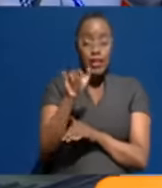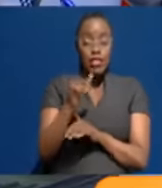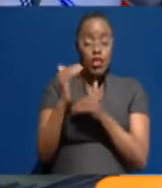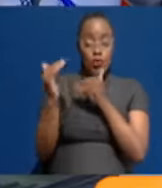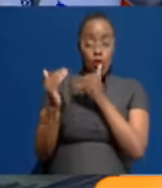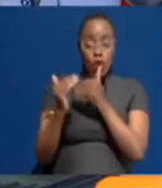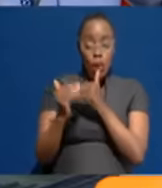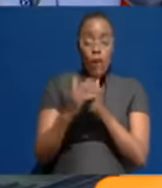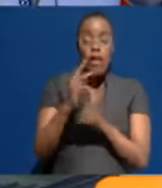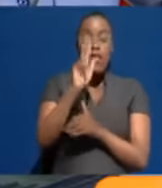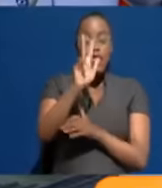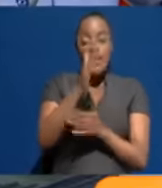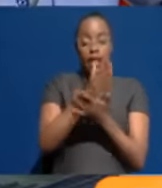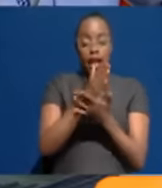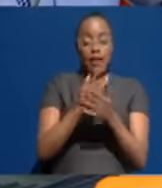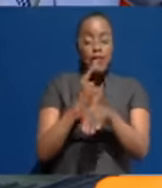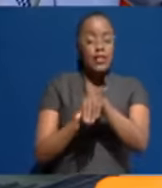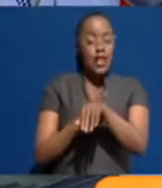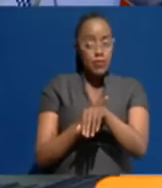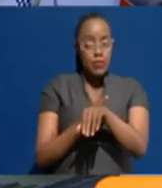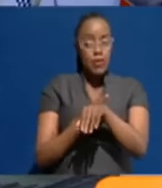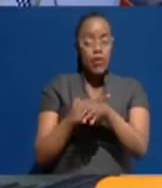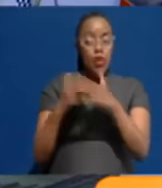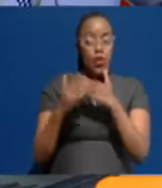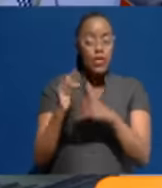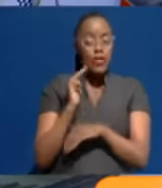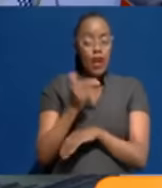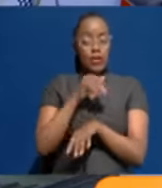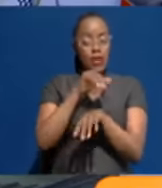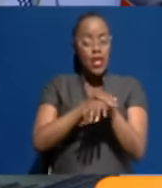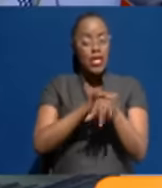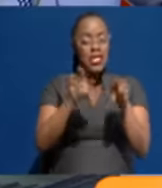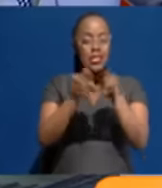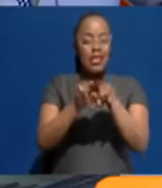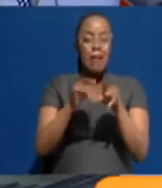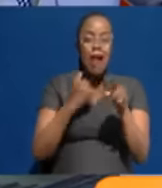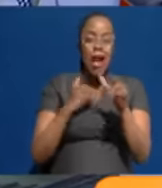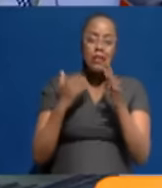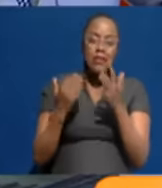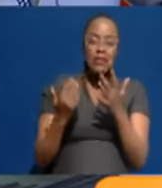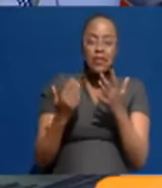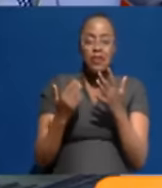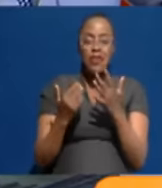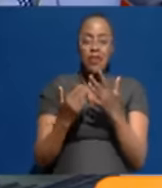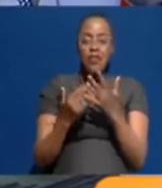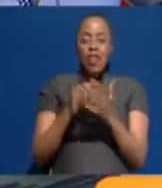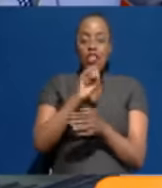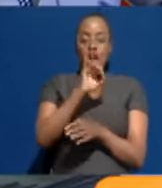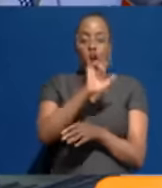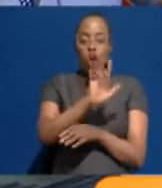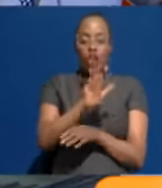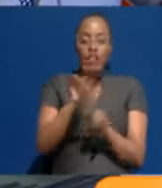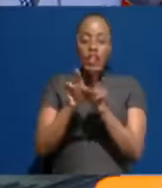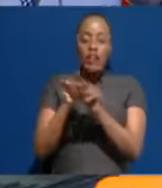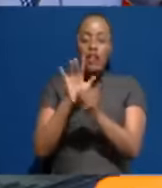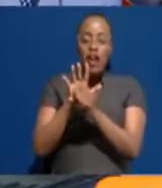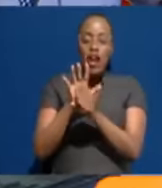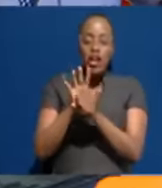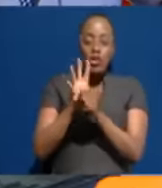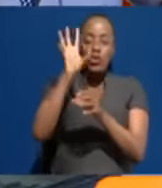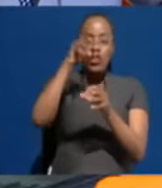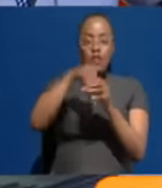almost three and a half times what we are getting. Of course, they have the oil industry and there's a lot of foreign direct